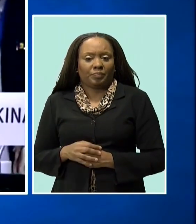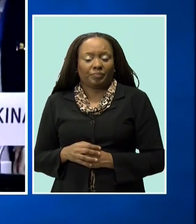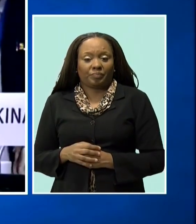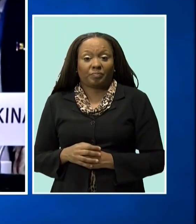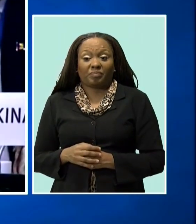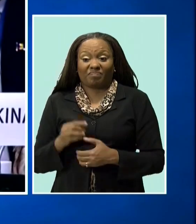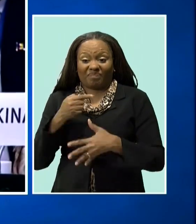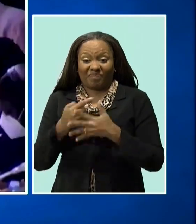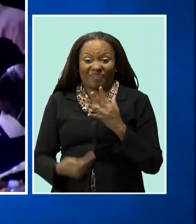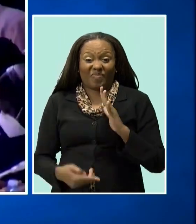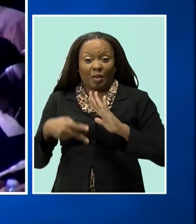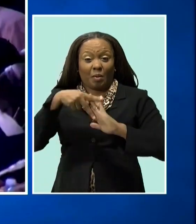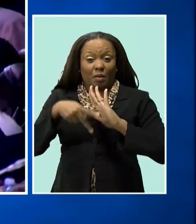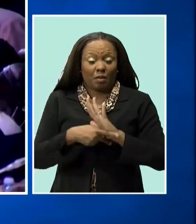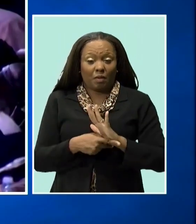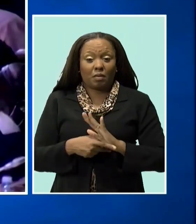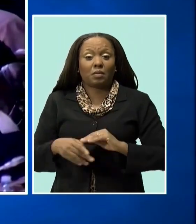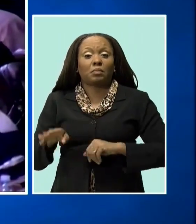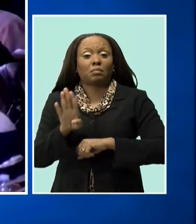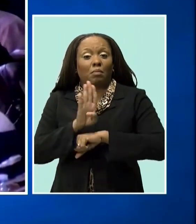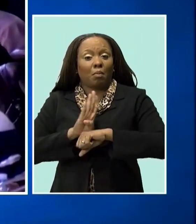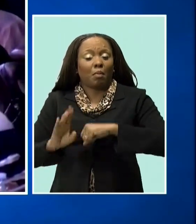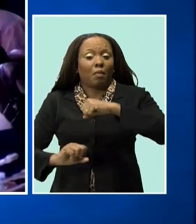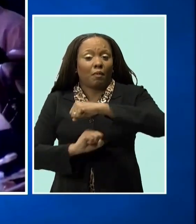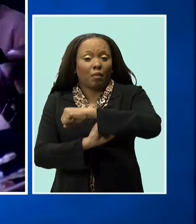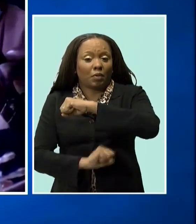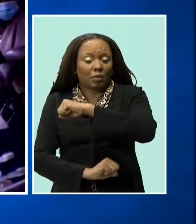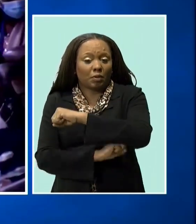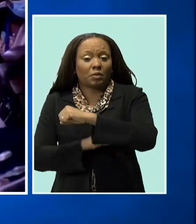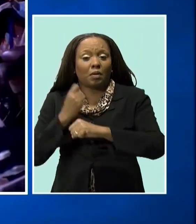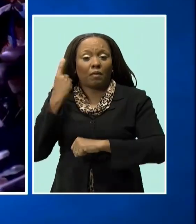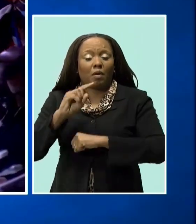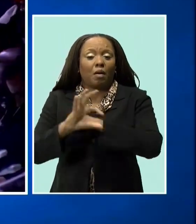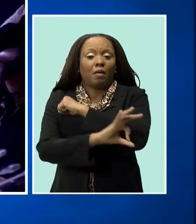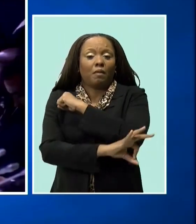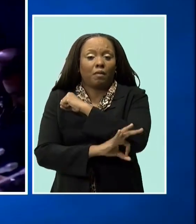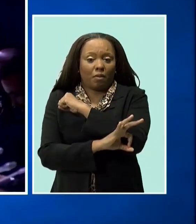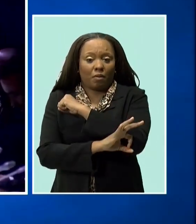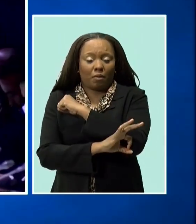principles are the foundation of Barbados' foreign policy, which our first Prime